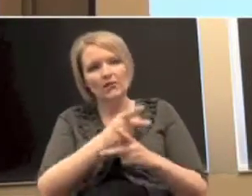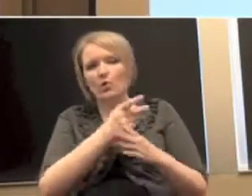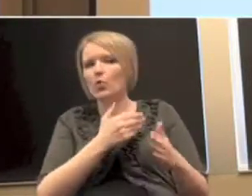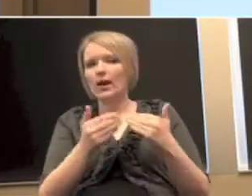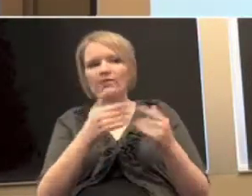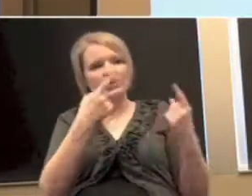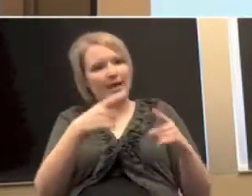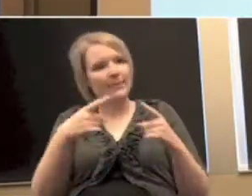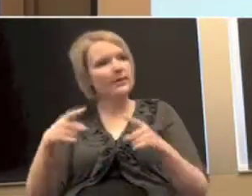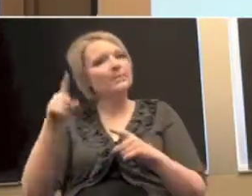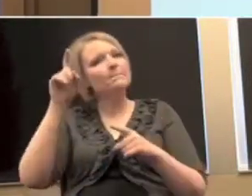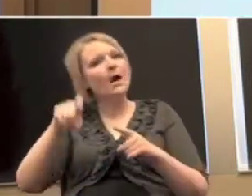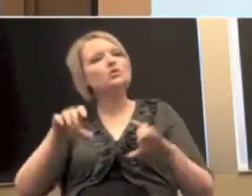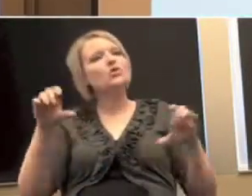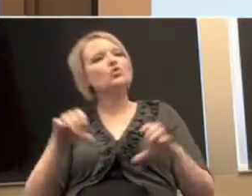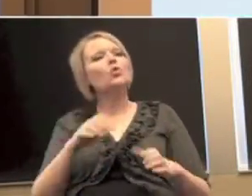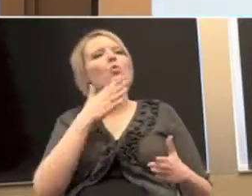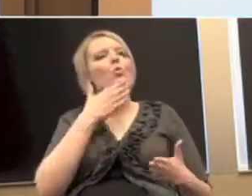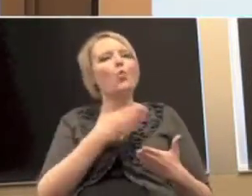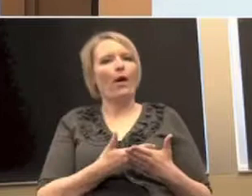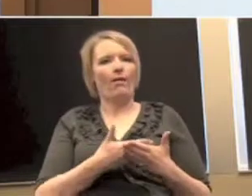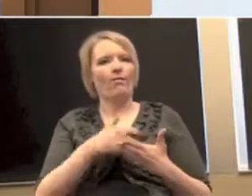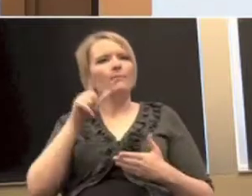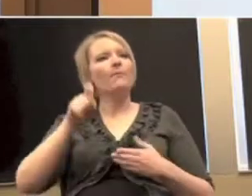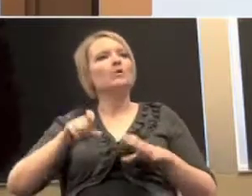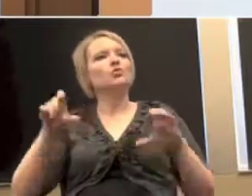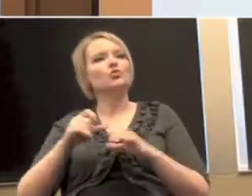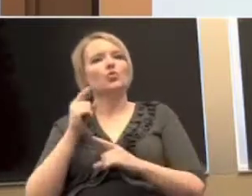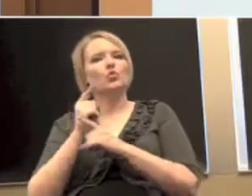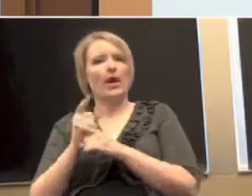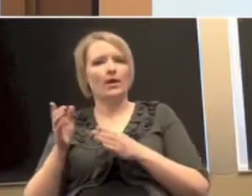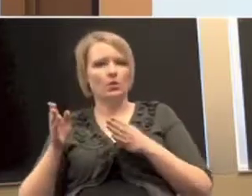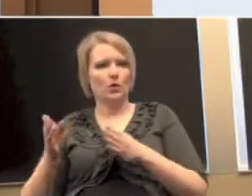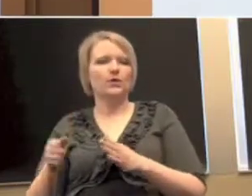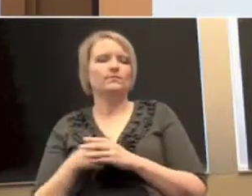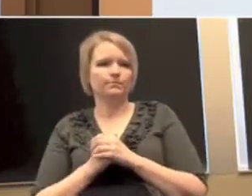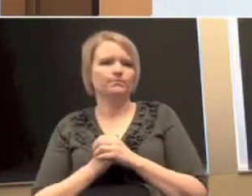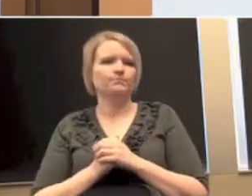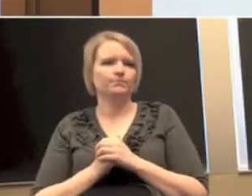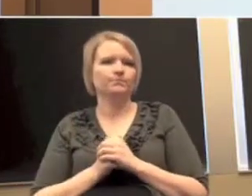happening, but it's being done well and being done with the right approach.